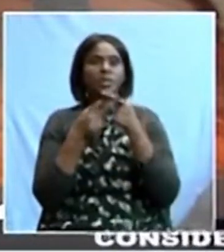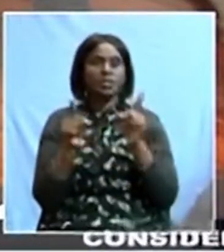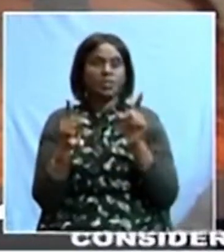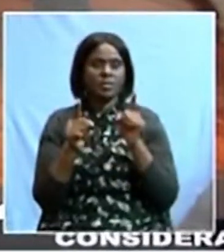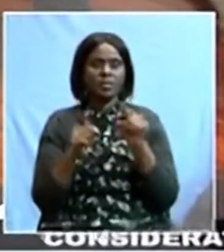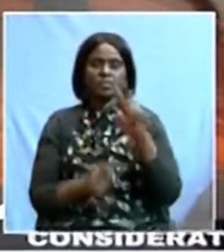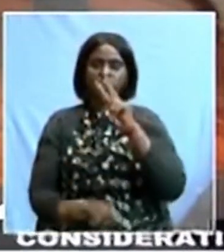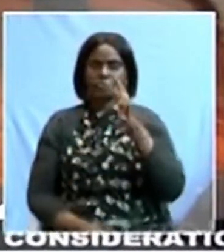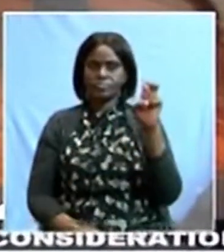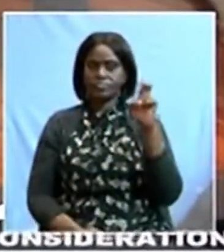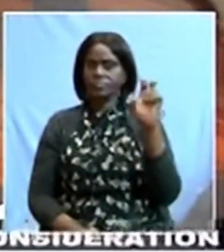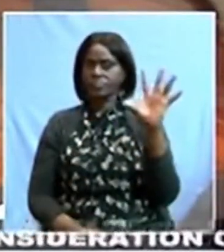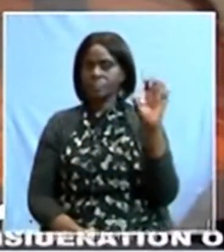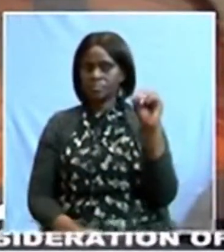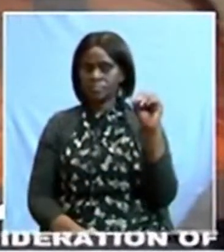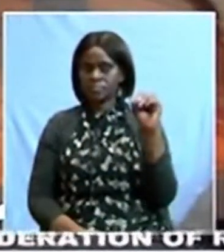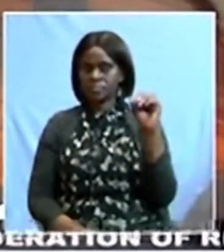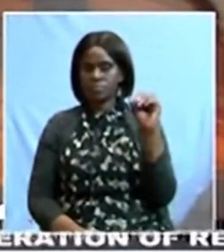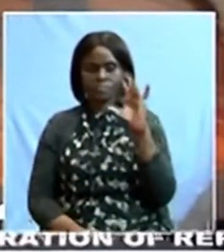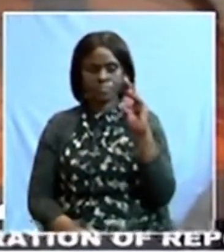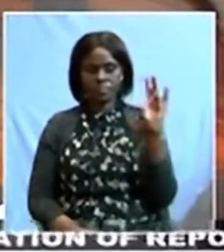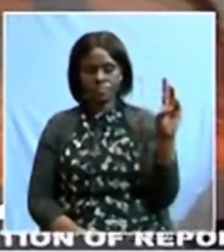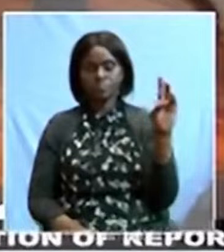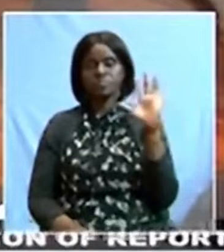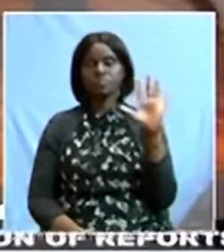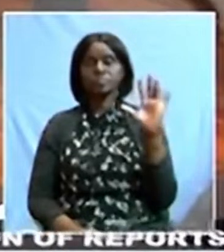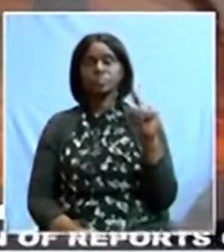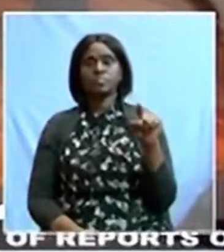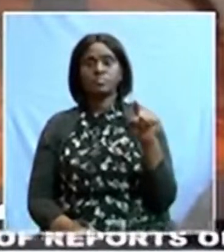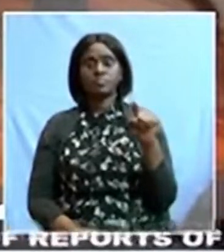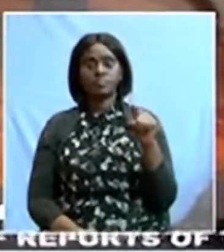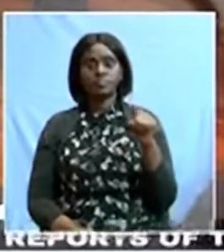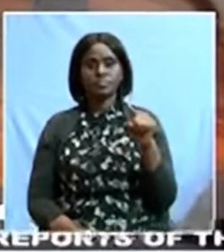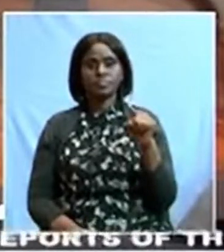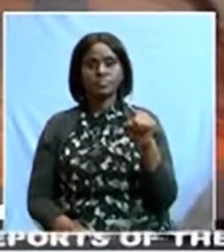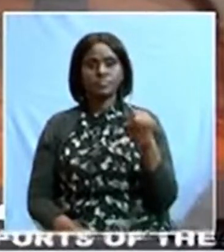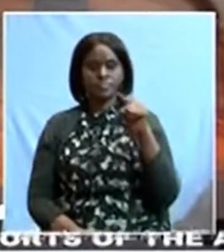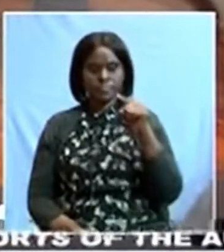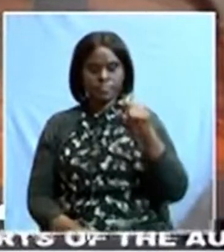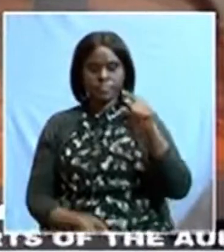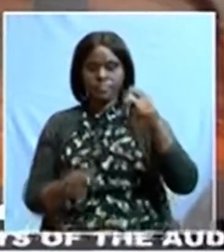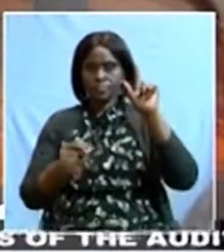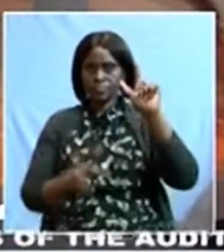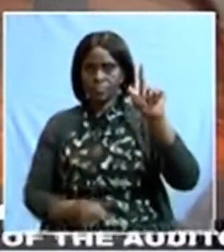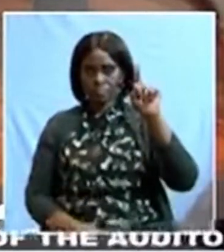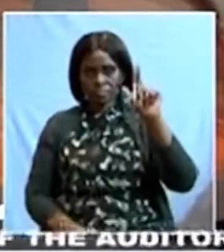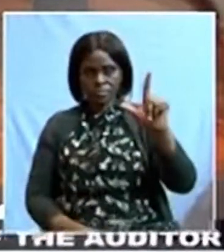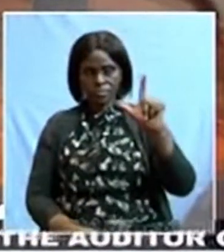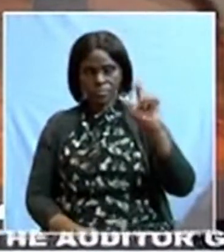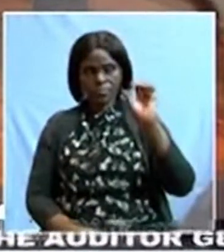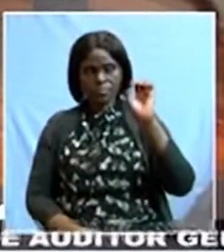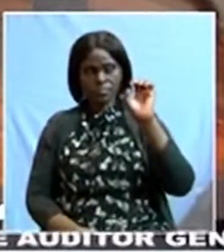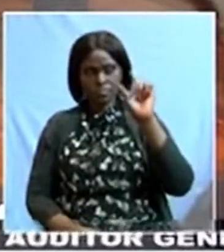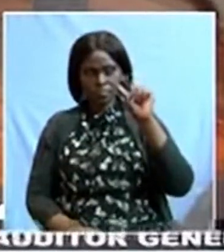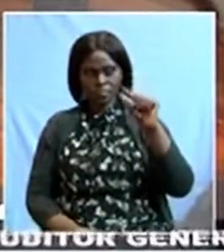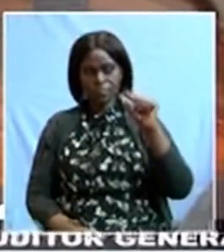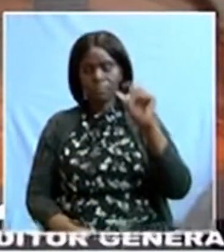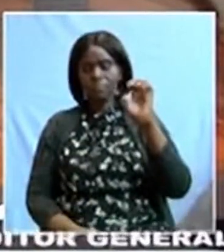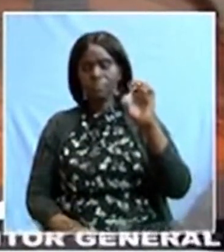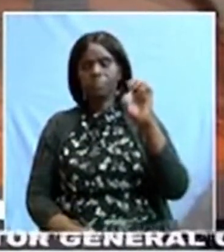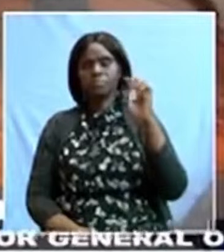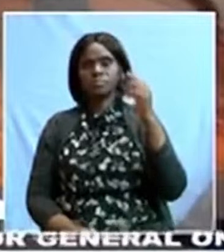adverse variance of 257,750 of Local Government Equalization Fund was as a result